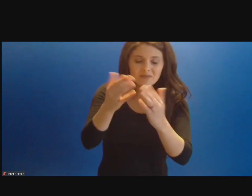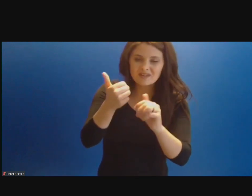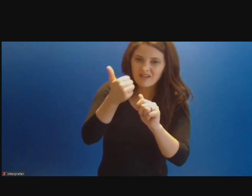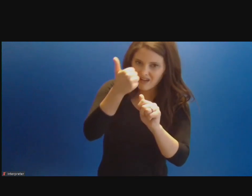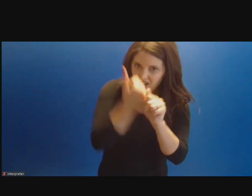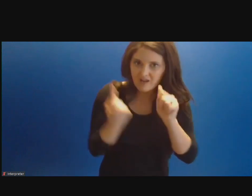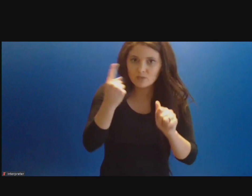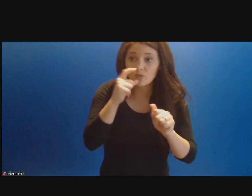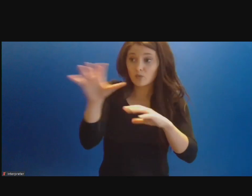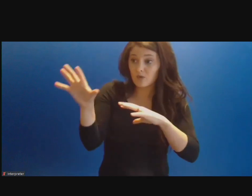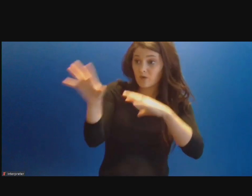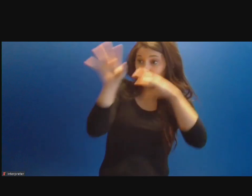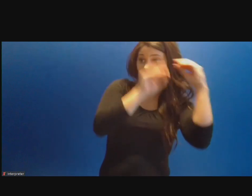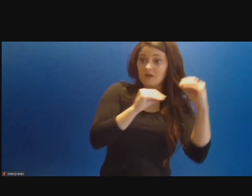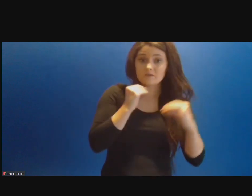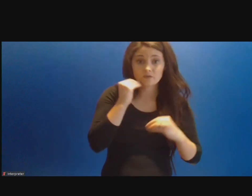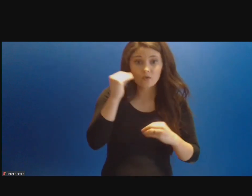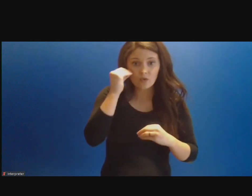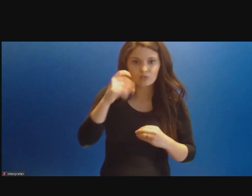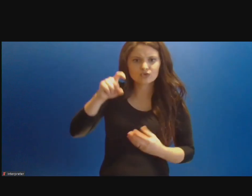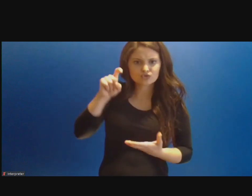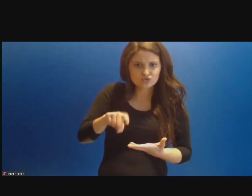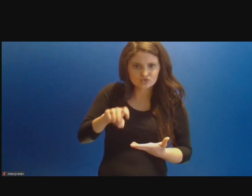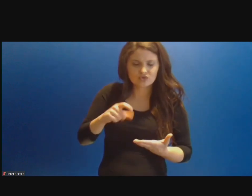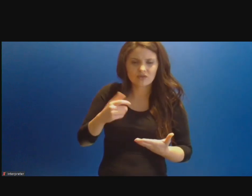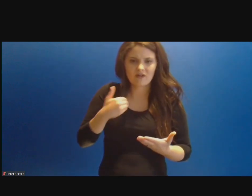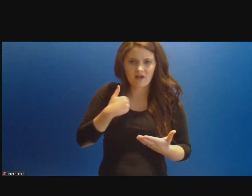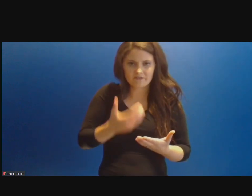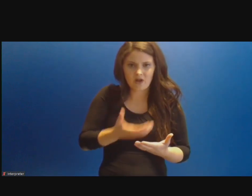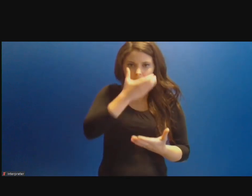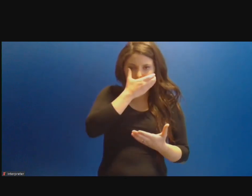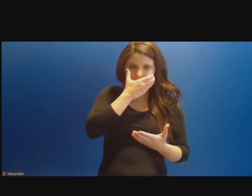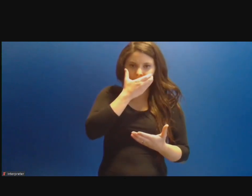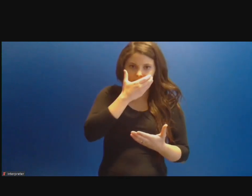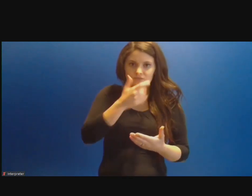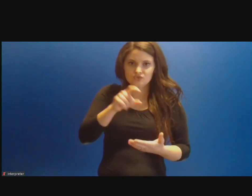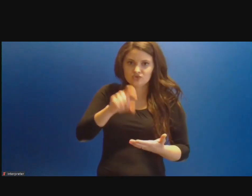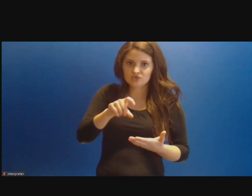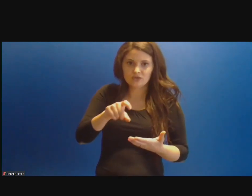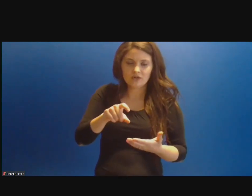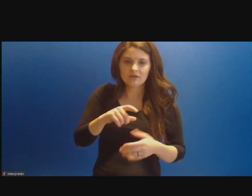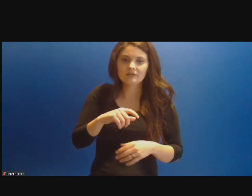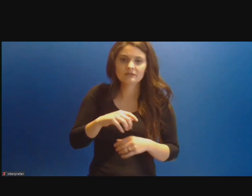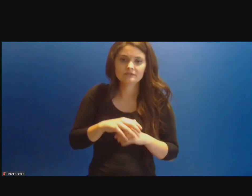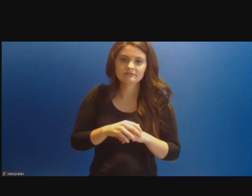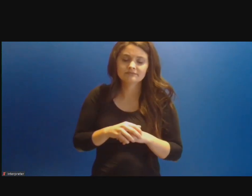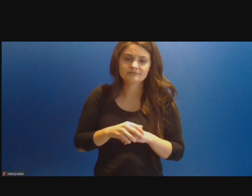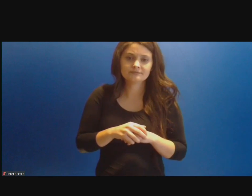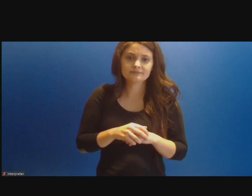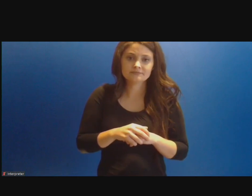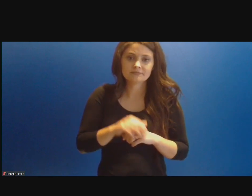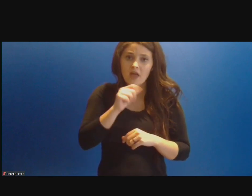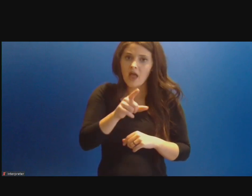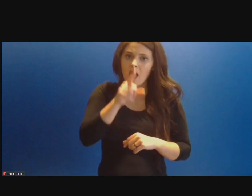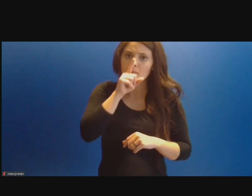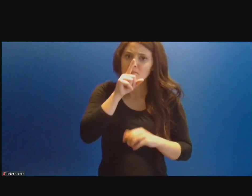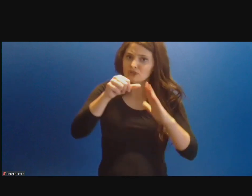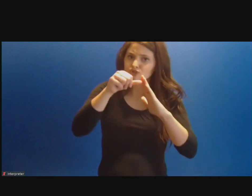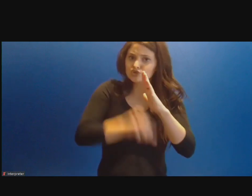everybody who leaves the house should have on a facial covering. I'm not going to call it a surgical